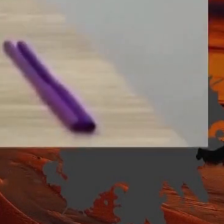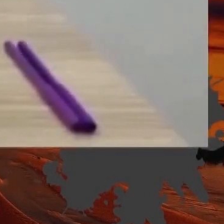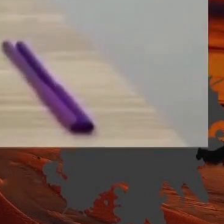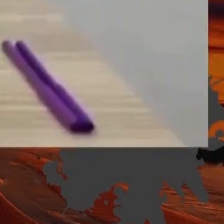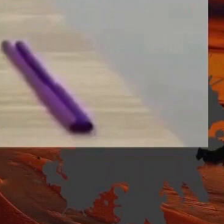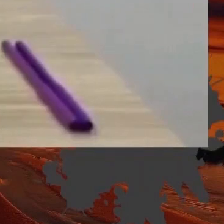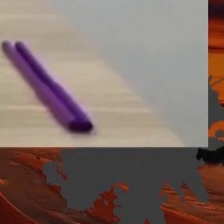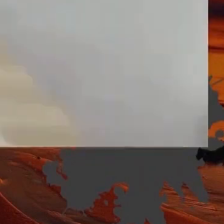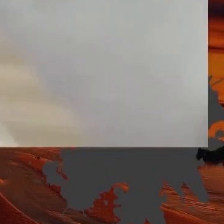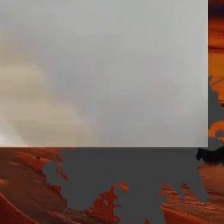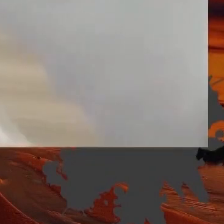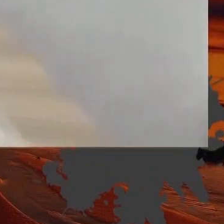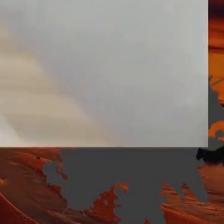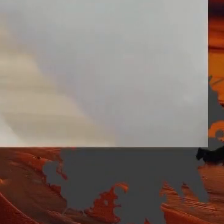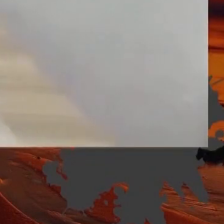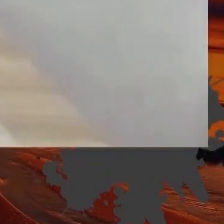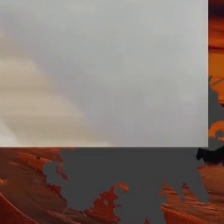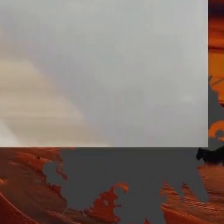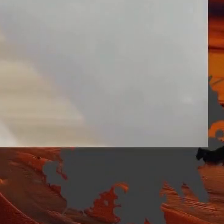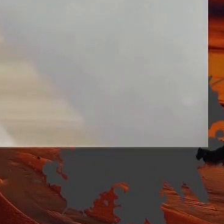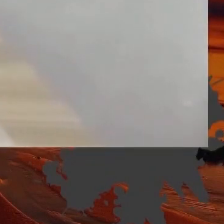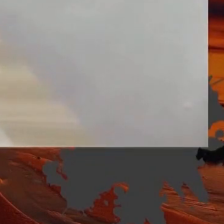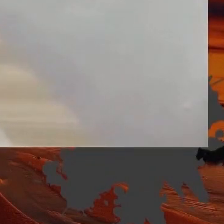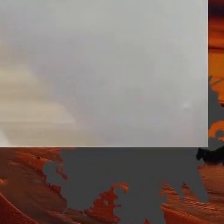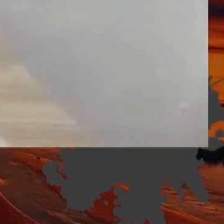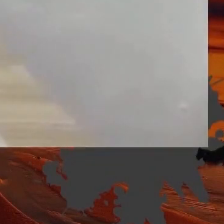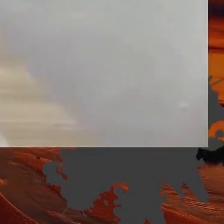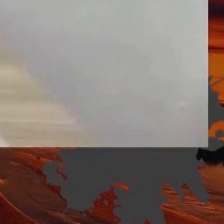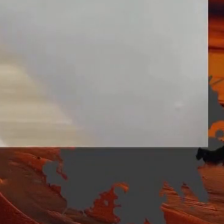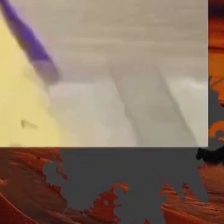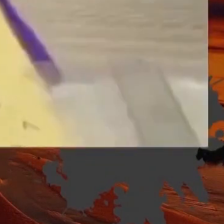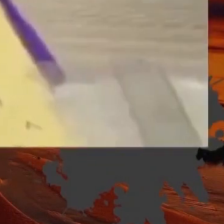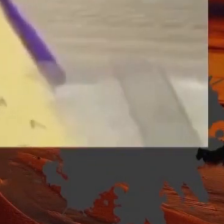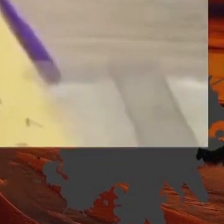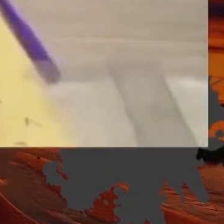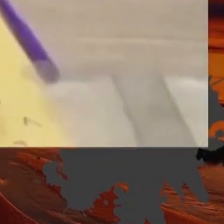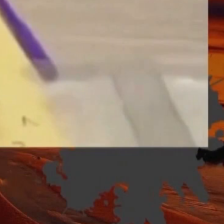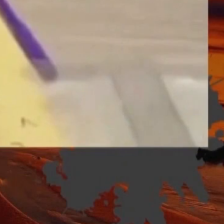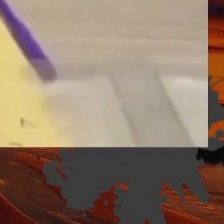of the bag. Then, write some letters on a piece of paper.